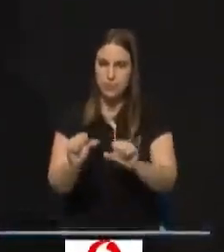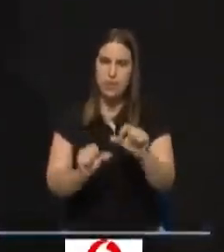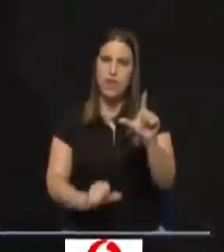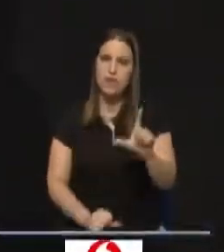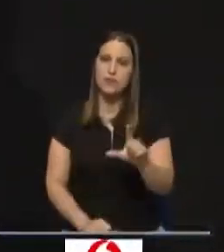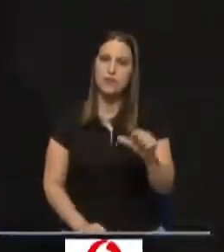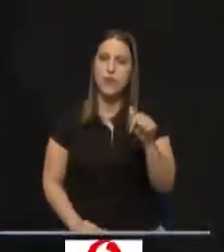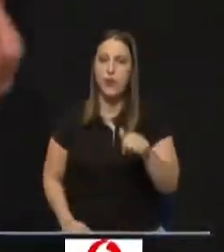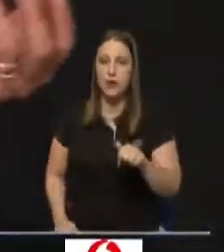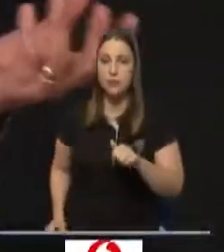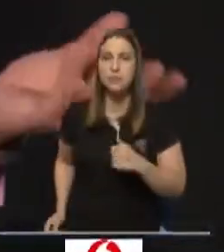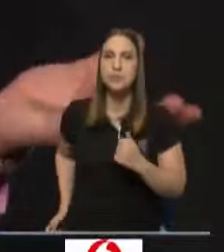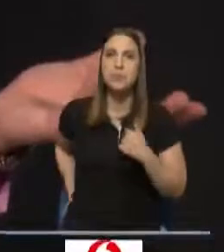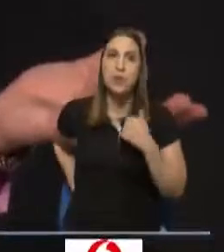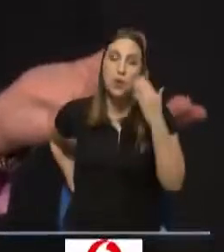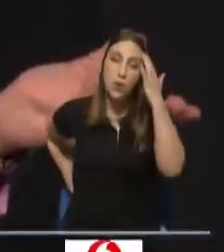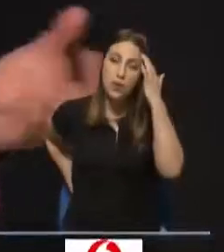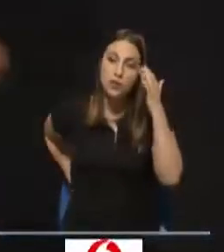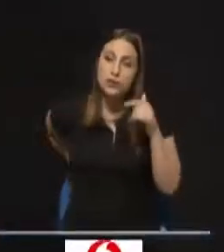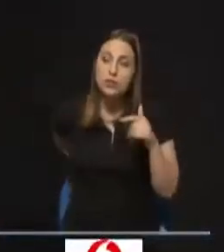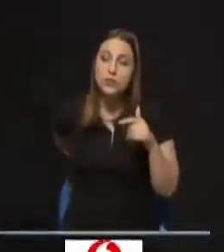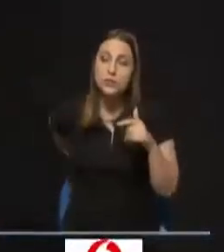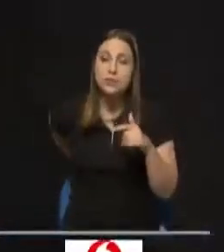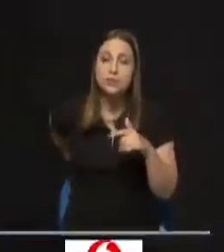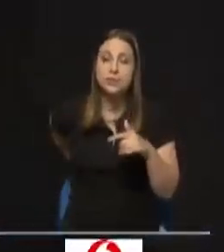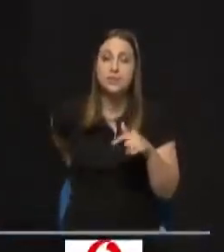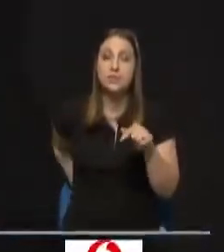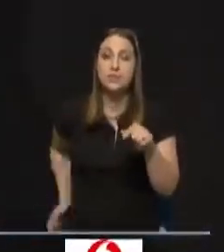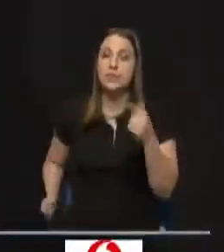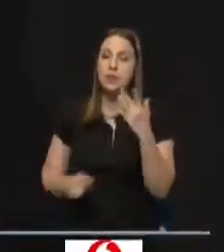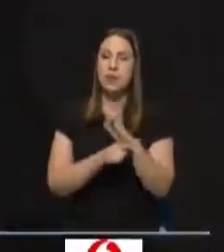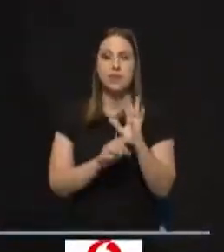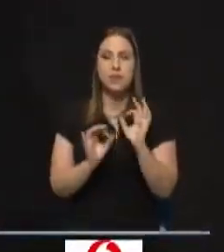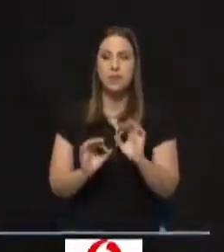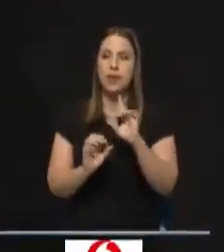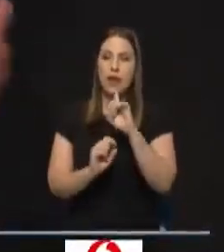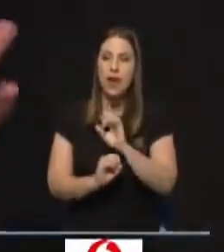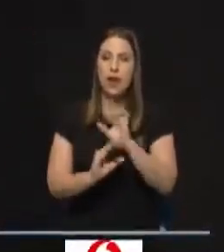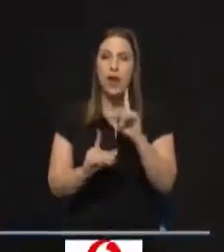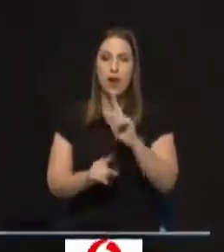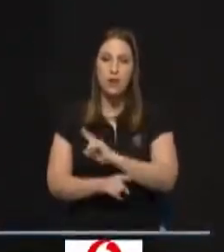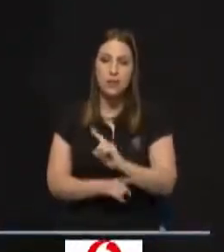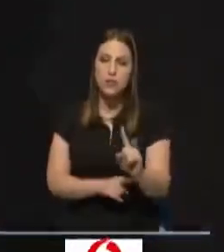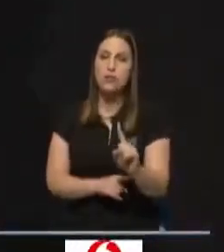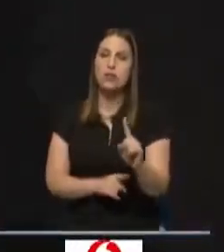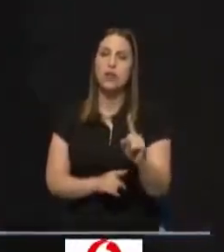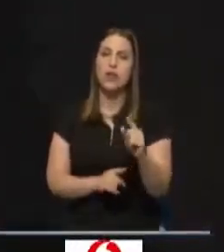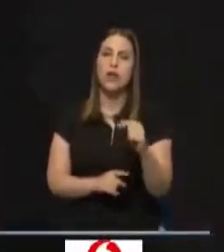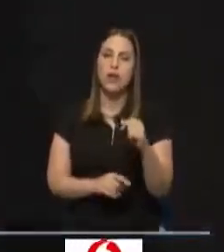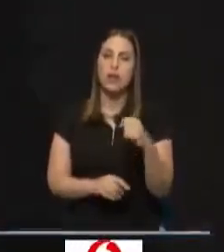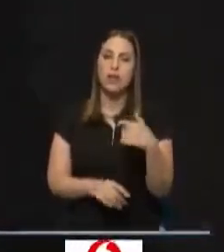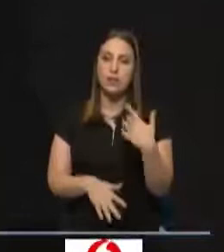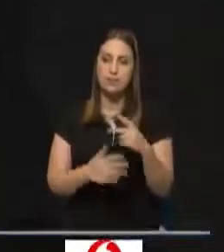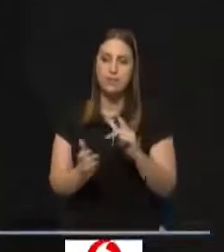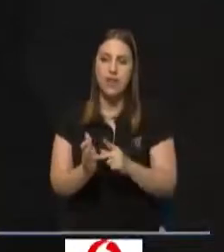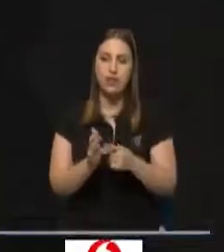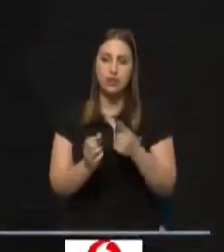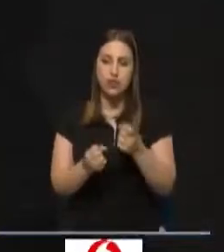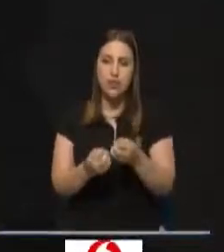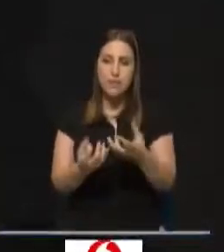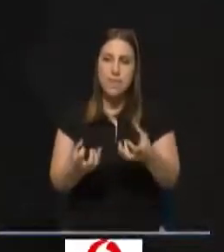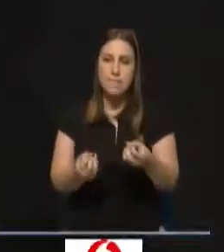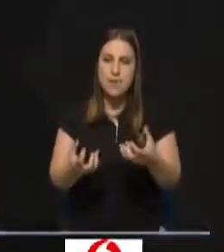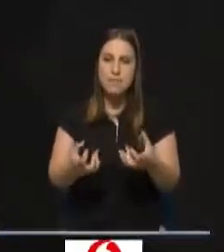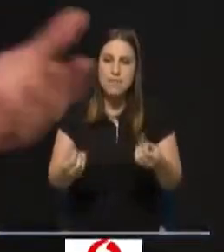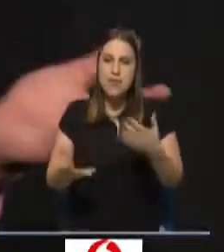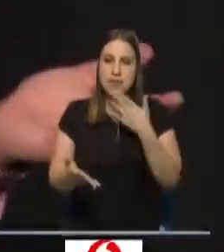doing the surgery here in Lisbon. I think that this is a specific example of the speed, the latency of this